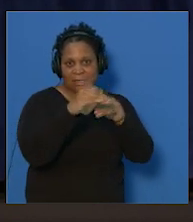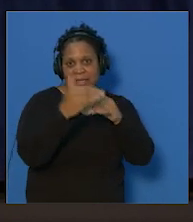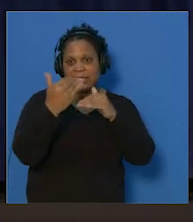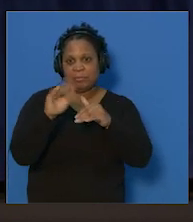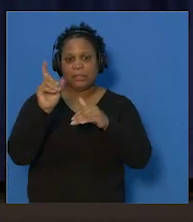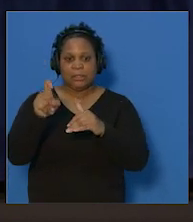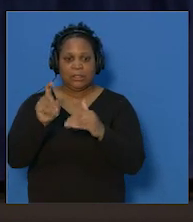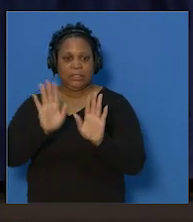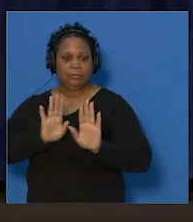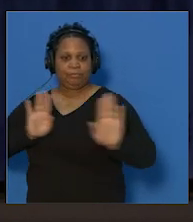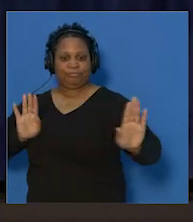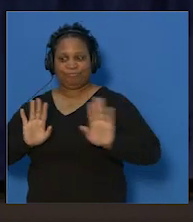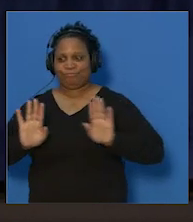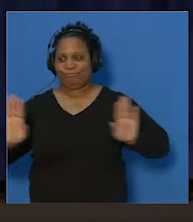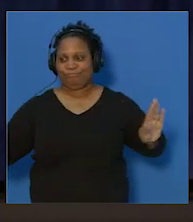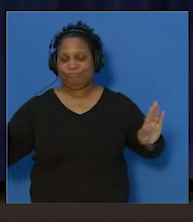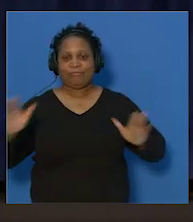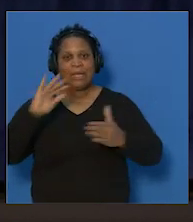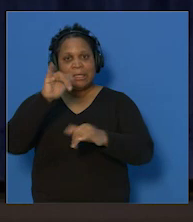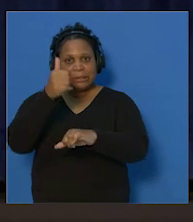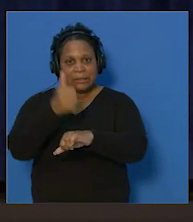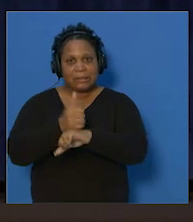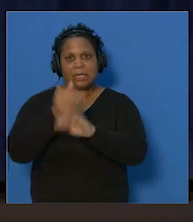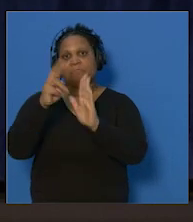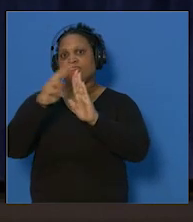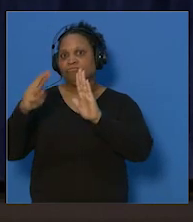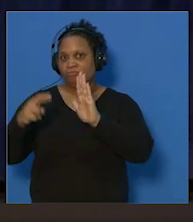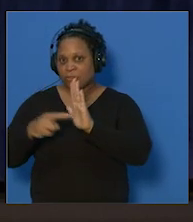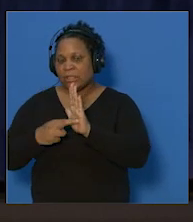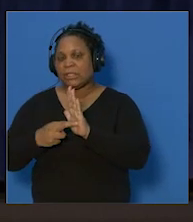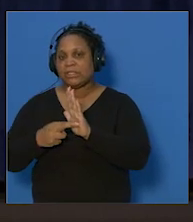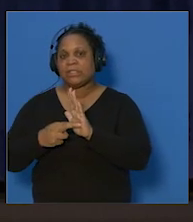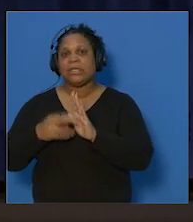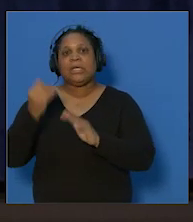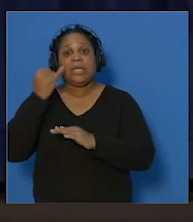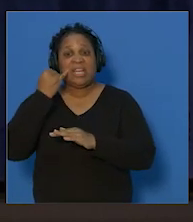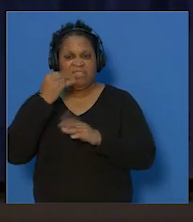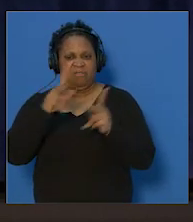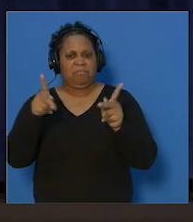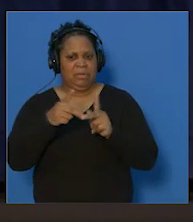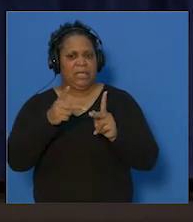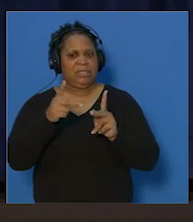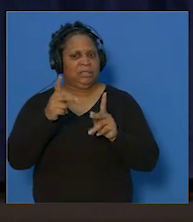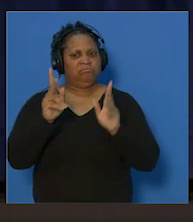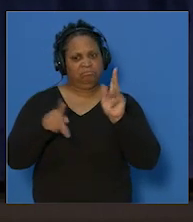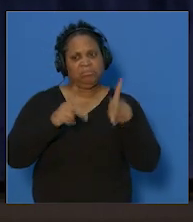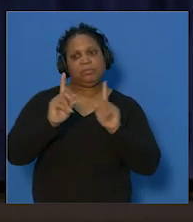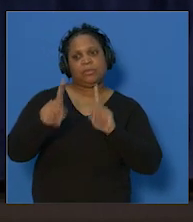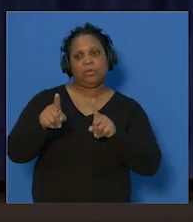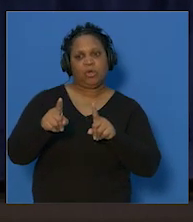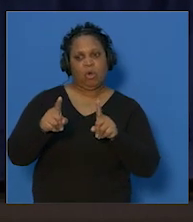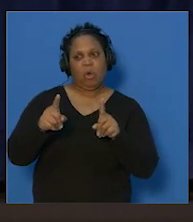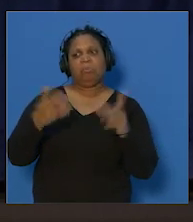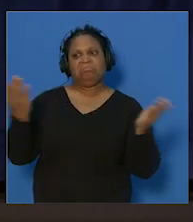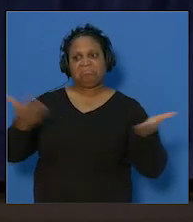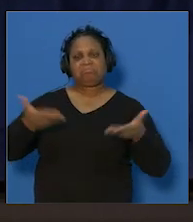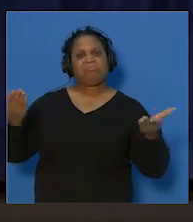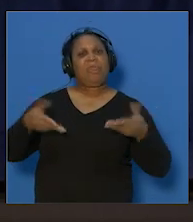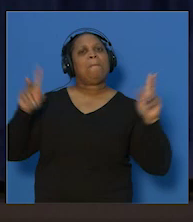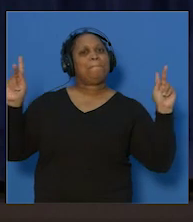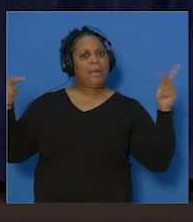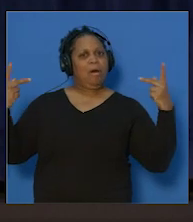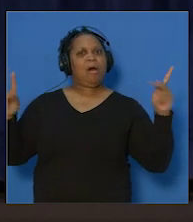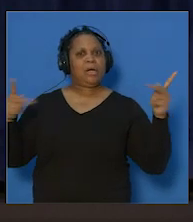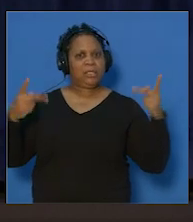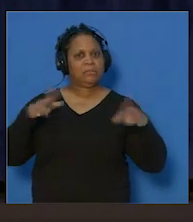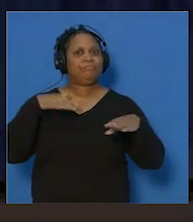physical distance as is being laid out inside of the regulations. If we find a place where persons decide that they're going to host a party on a beach or something else,